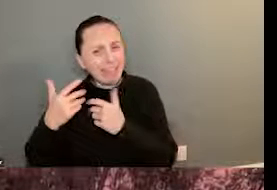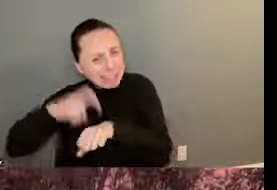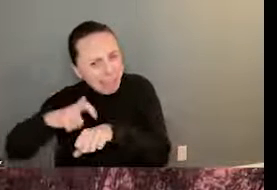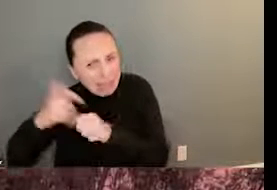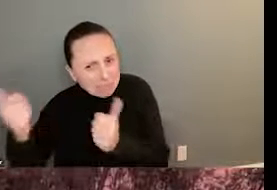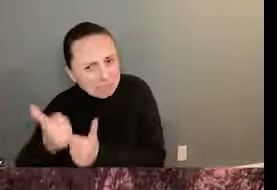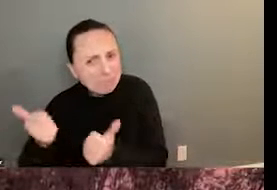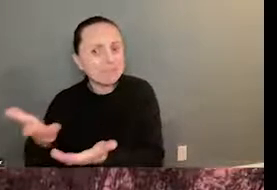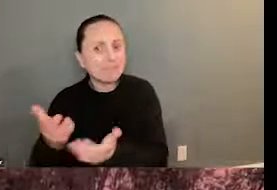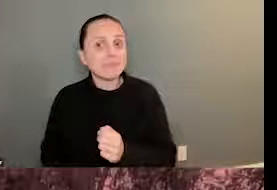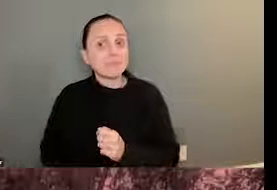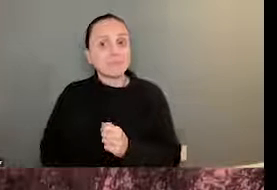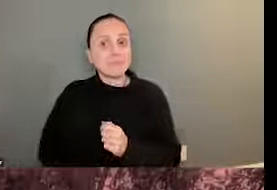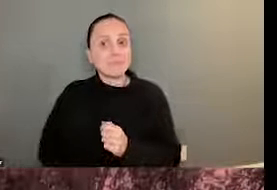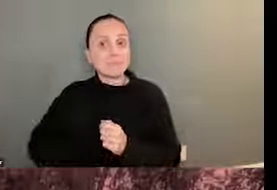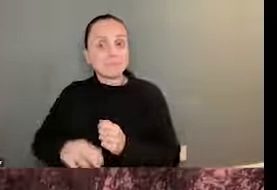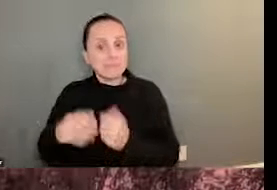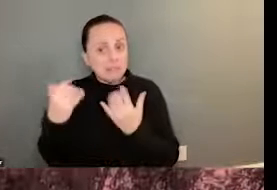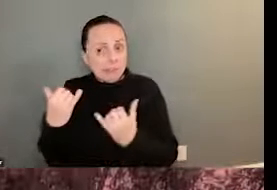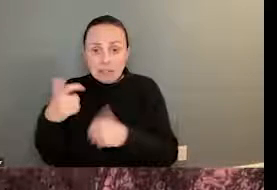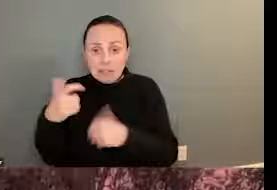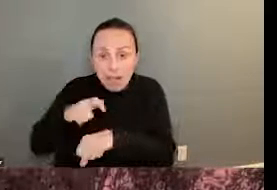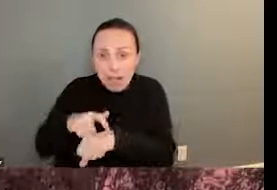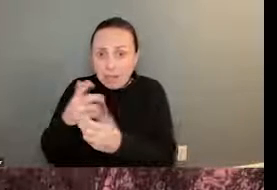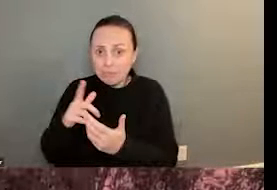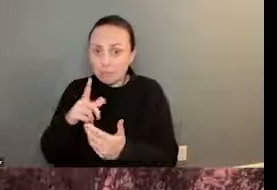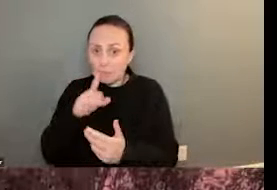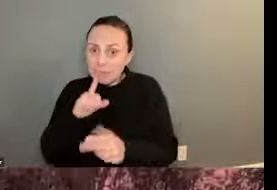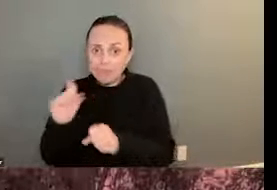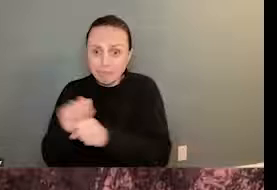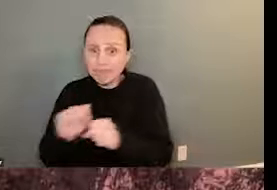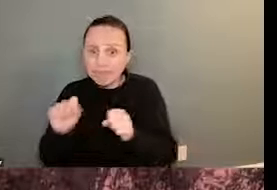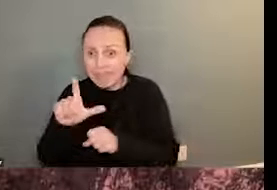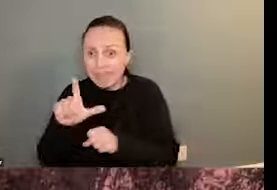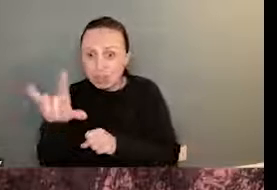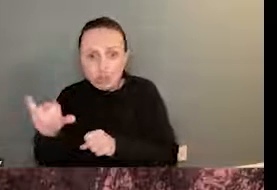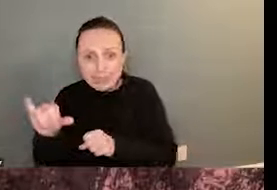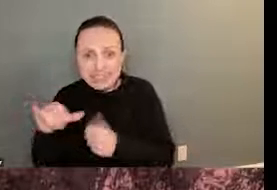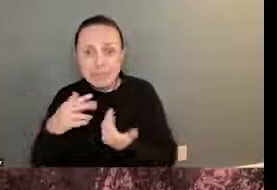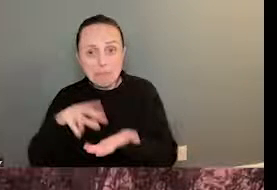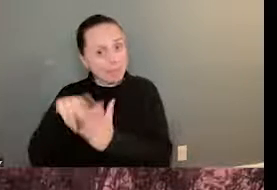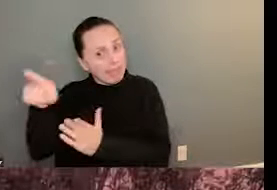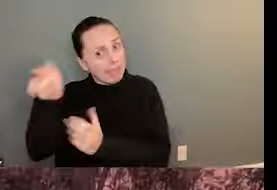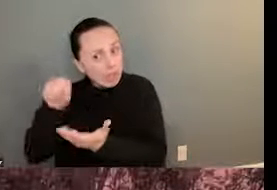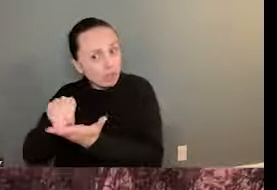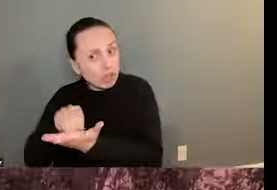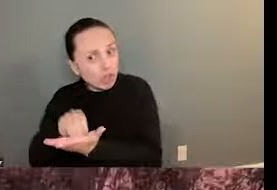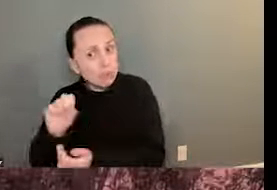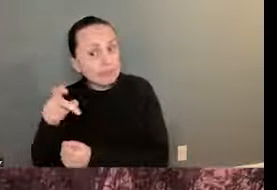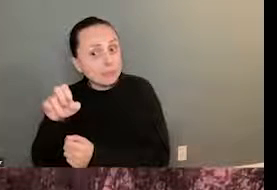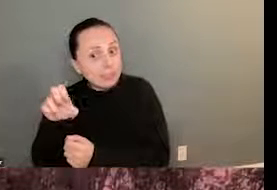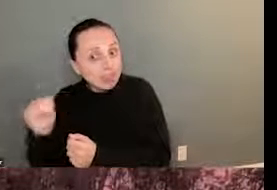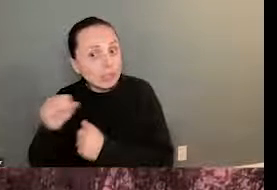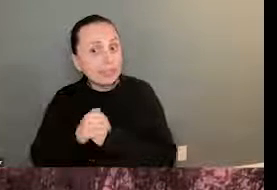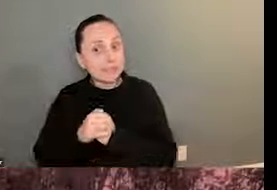time. Somehow time is now a luxury where they are able to document species, but their own, whether